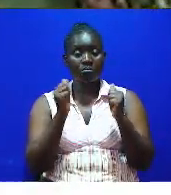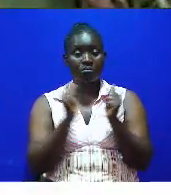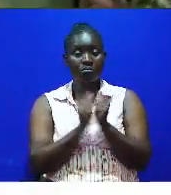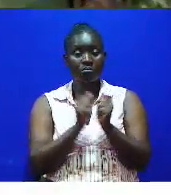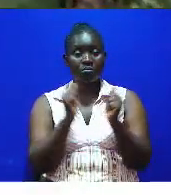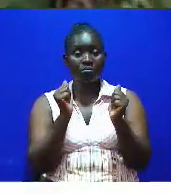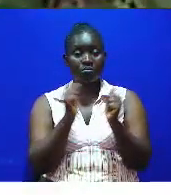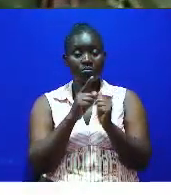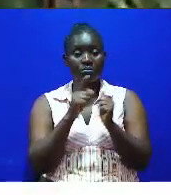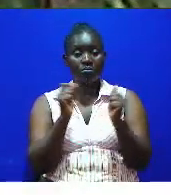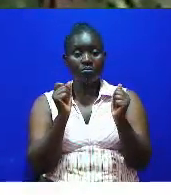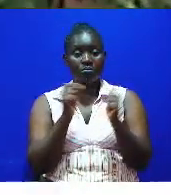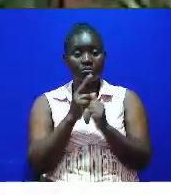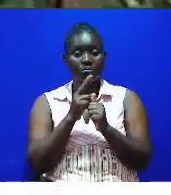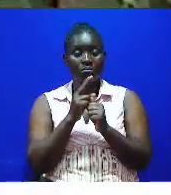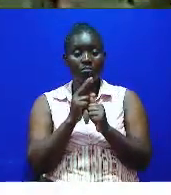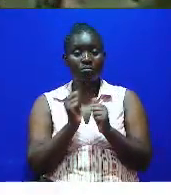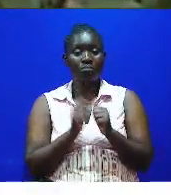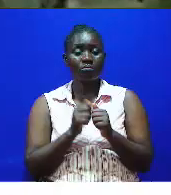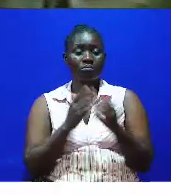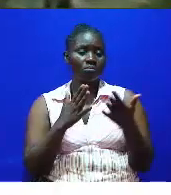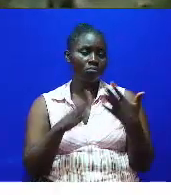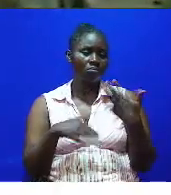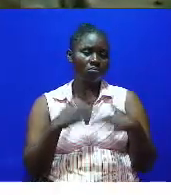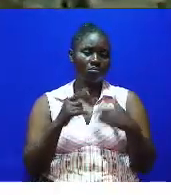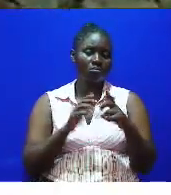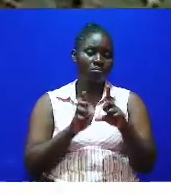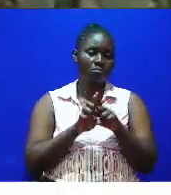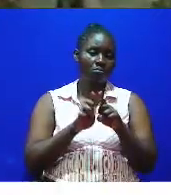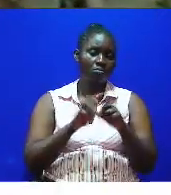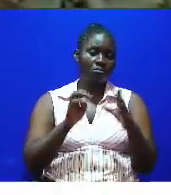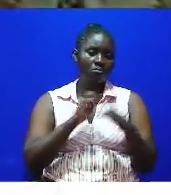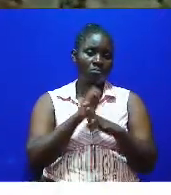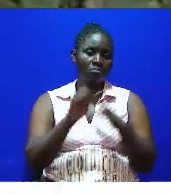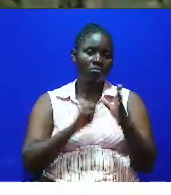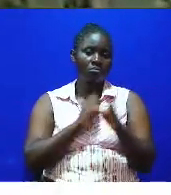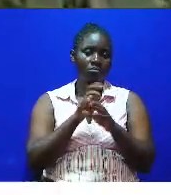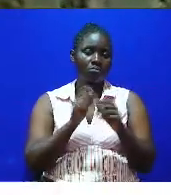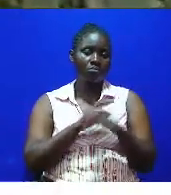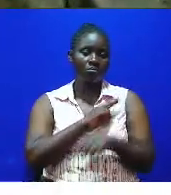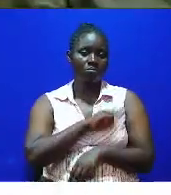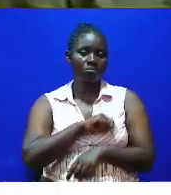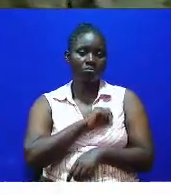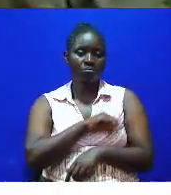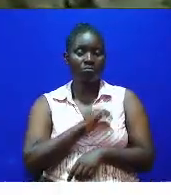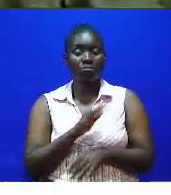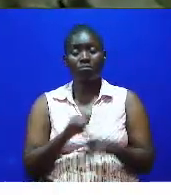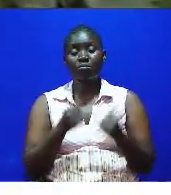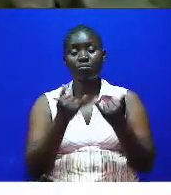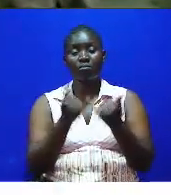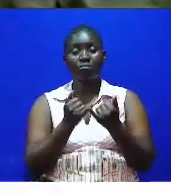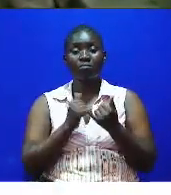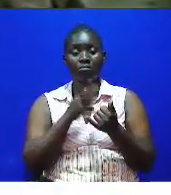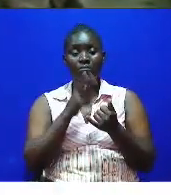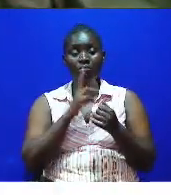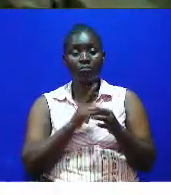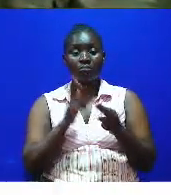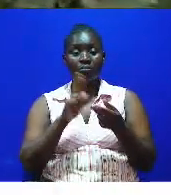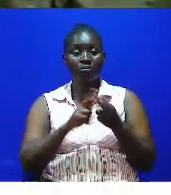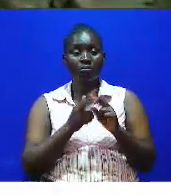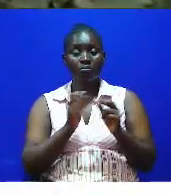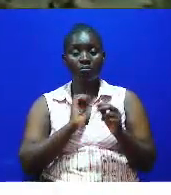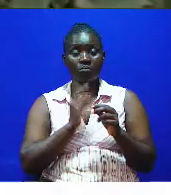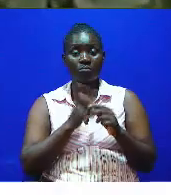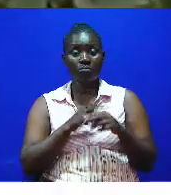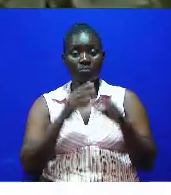12 akonyora na at least is in the same environment injira ko banachat for now what we are getting into munaba